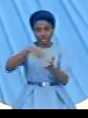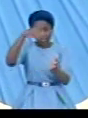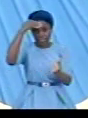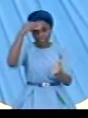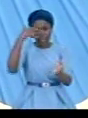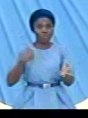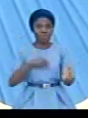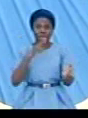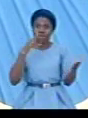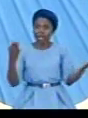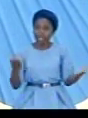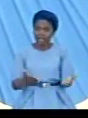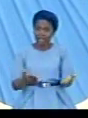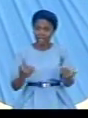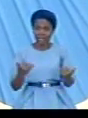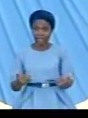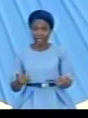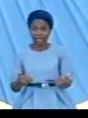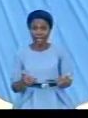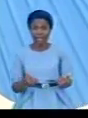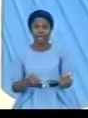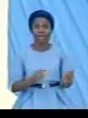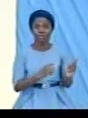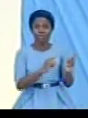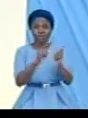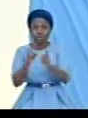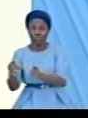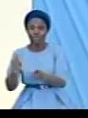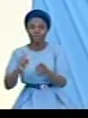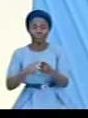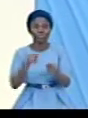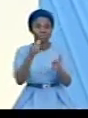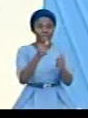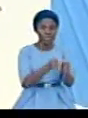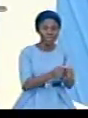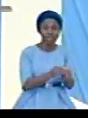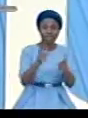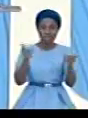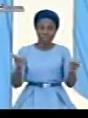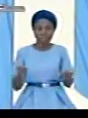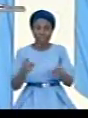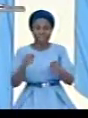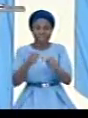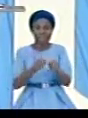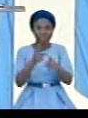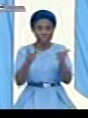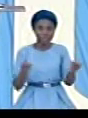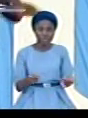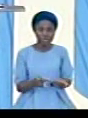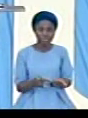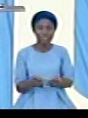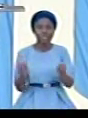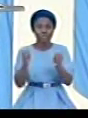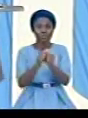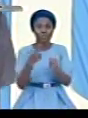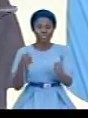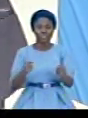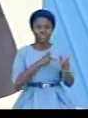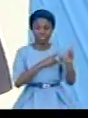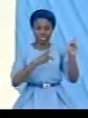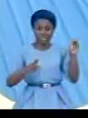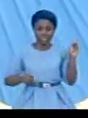on, and everywhere we go, everything we touch, we move on with kingdom love. Here we are, and we